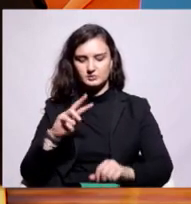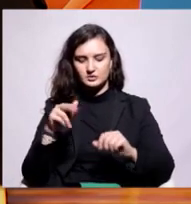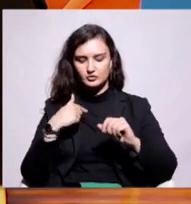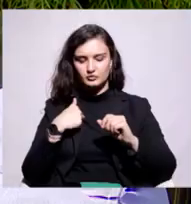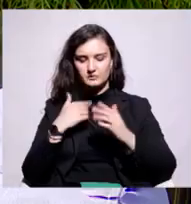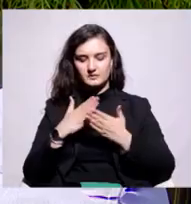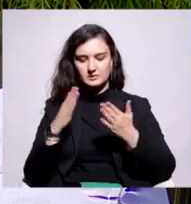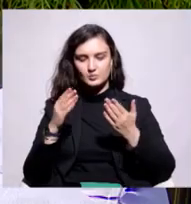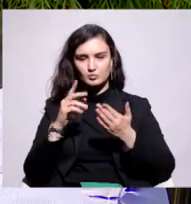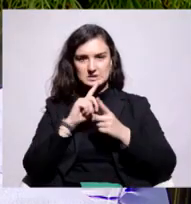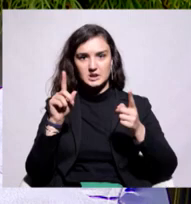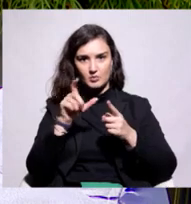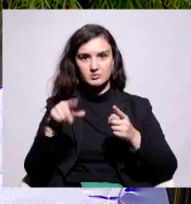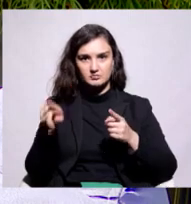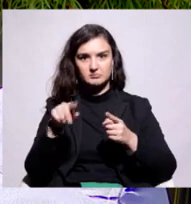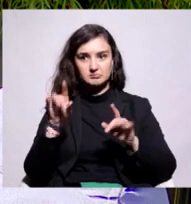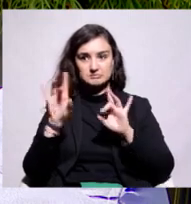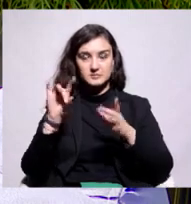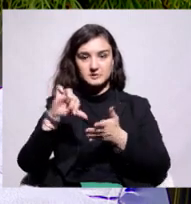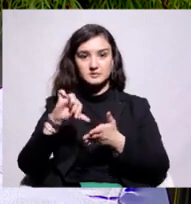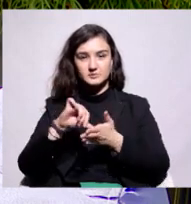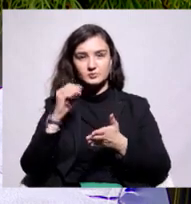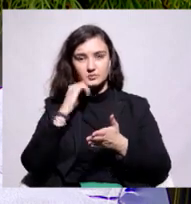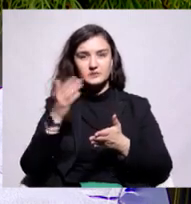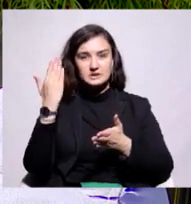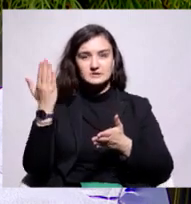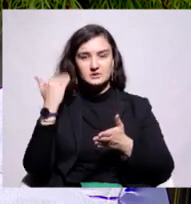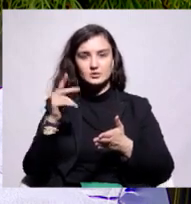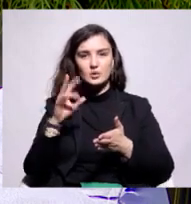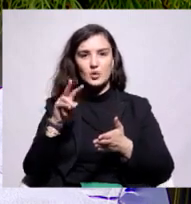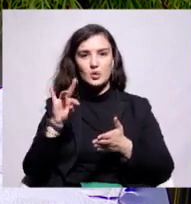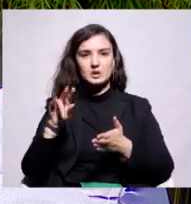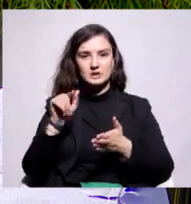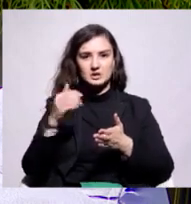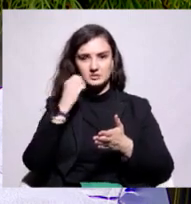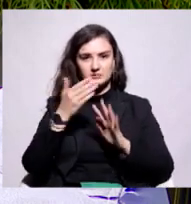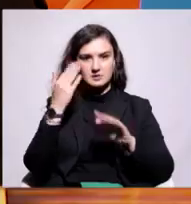have the stranger and his ghosts representing the old colonial past